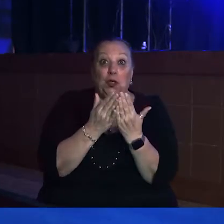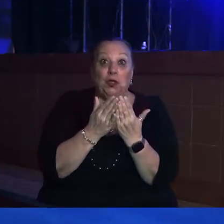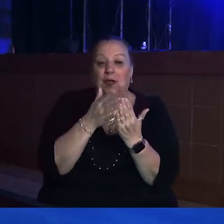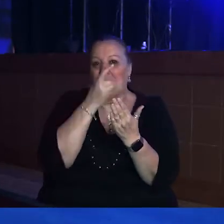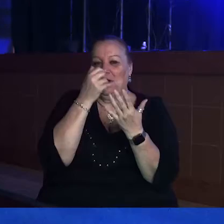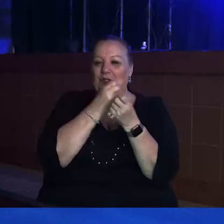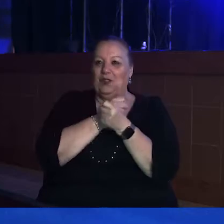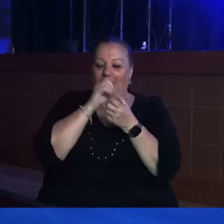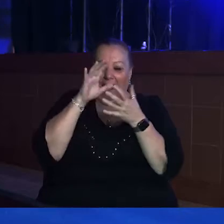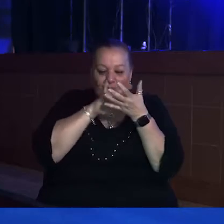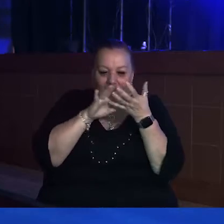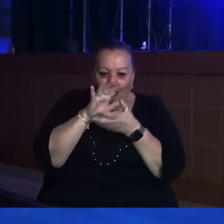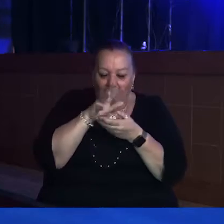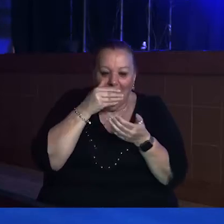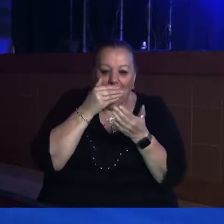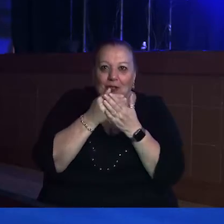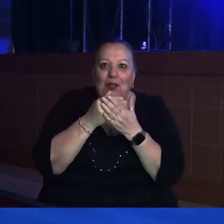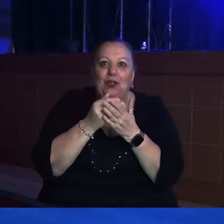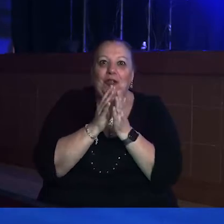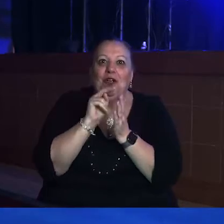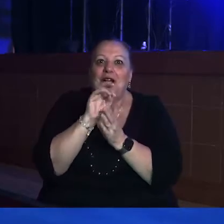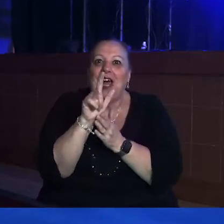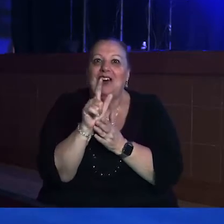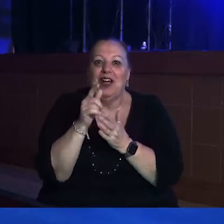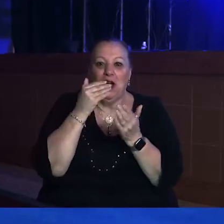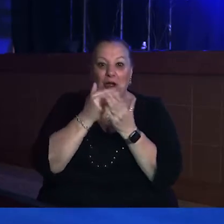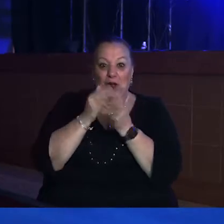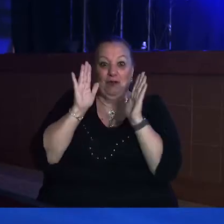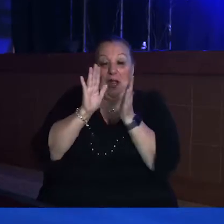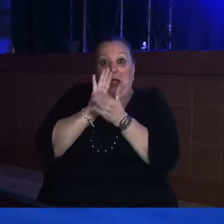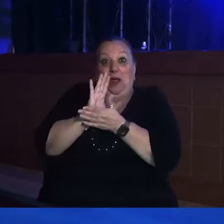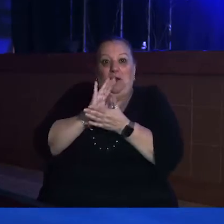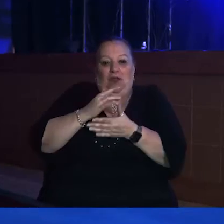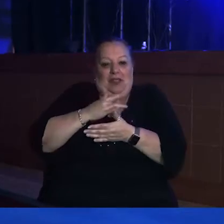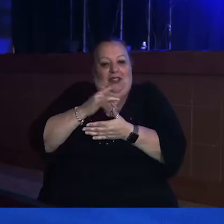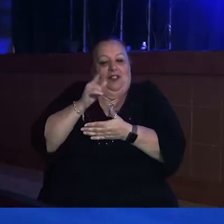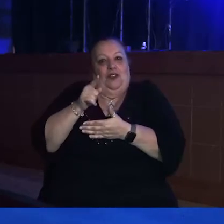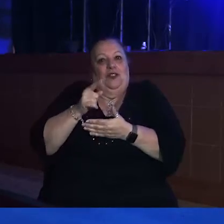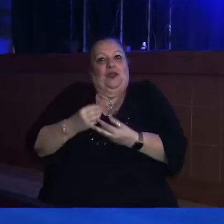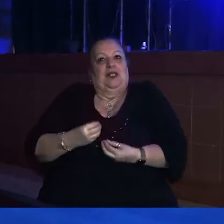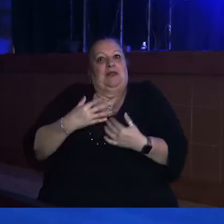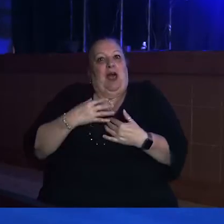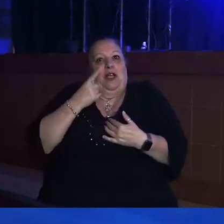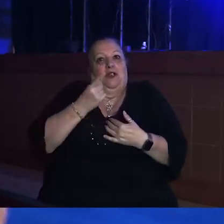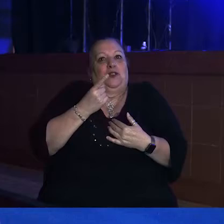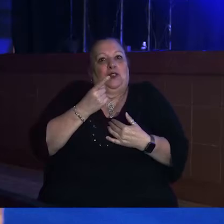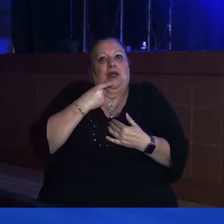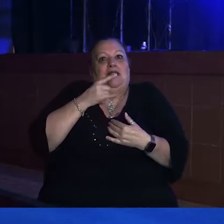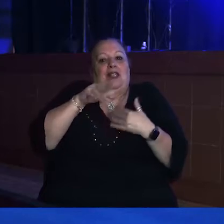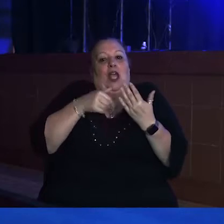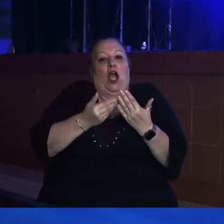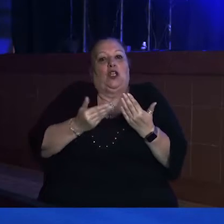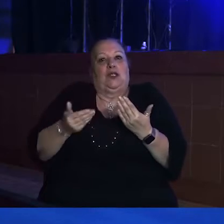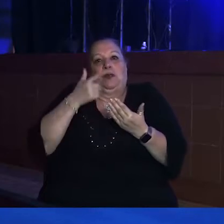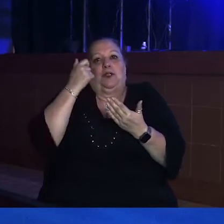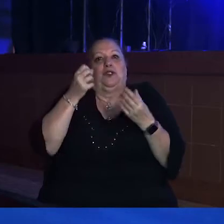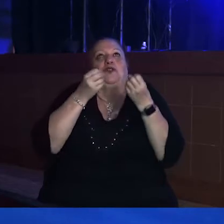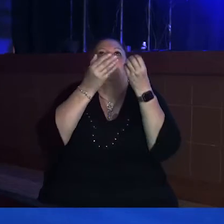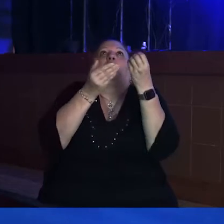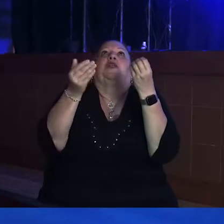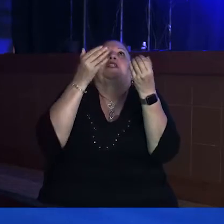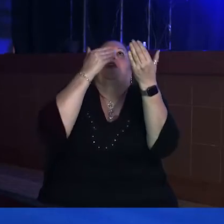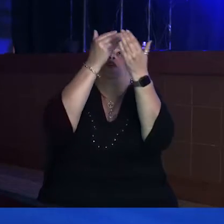great novel. You watch a great movie that just moves you and inspires you. I say all those things because there's so many things that are good. I love what